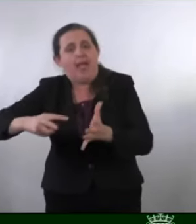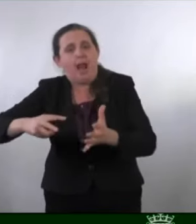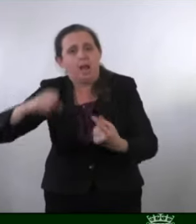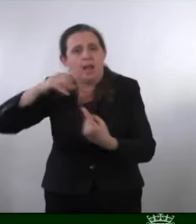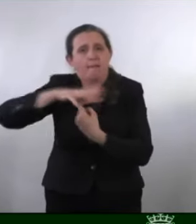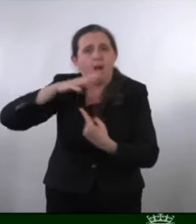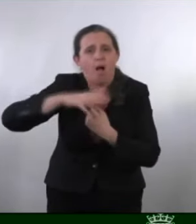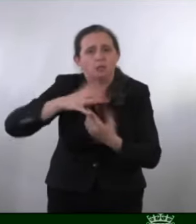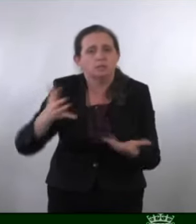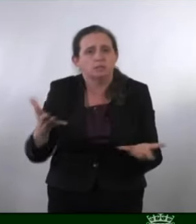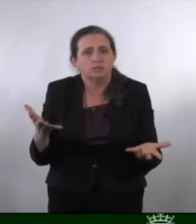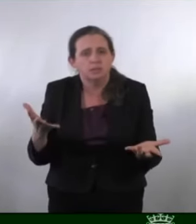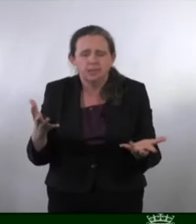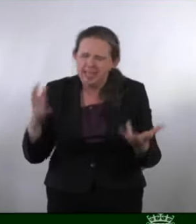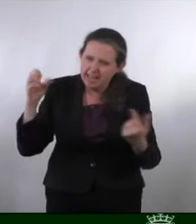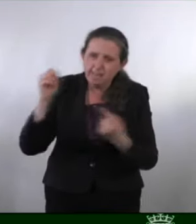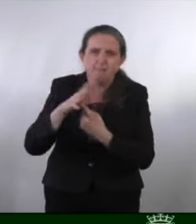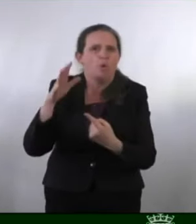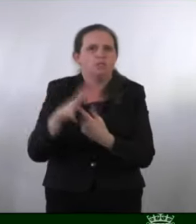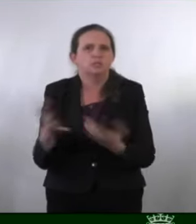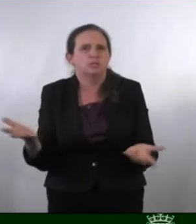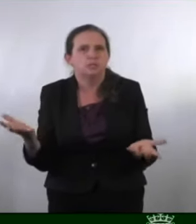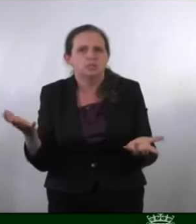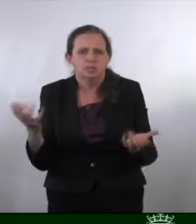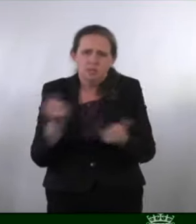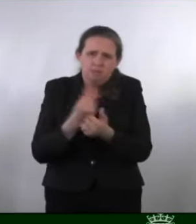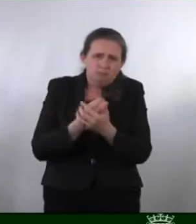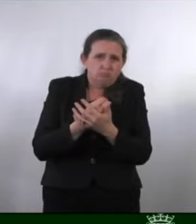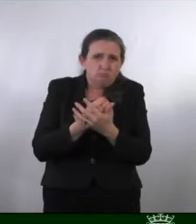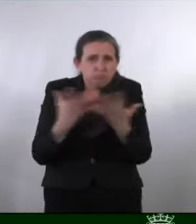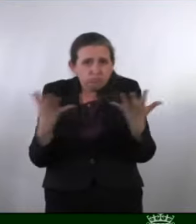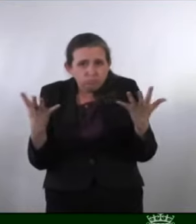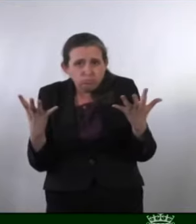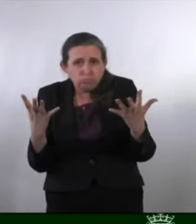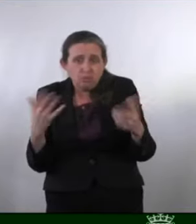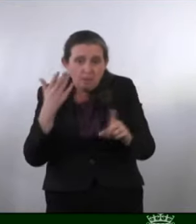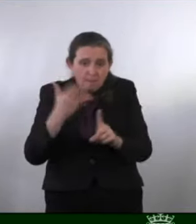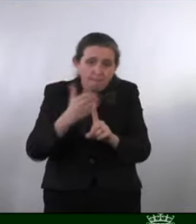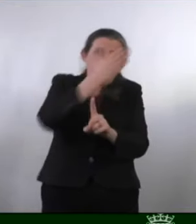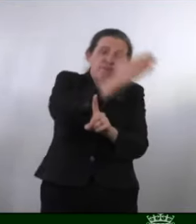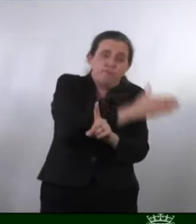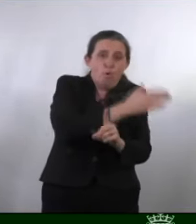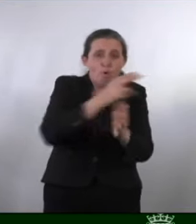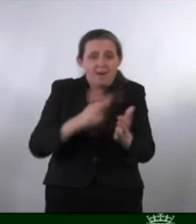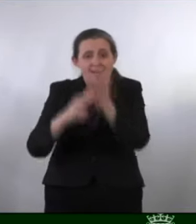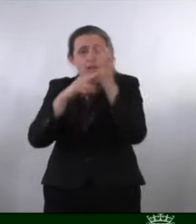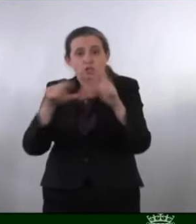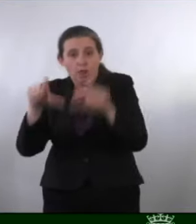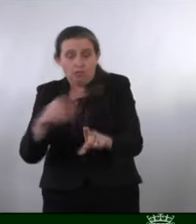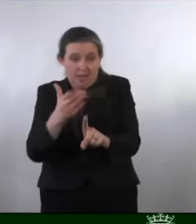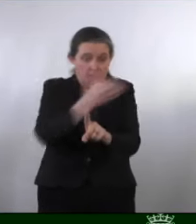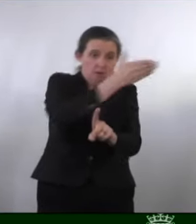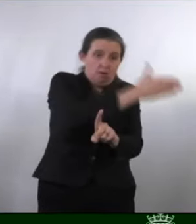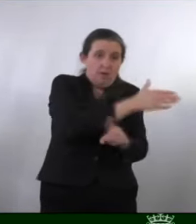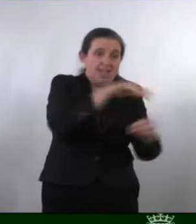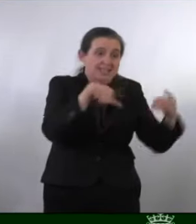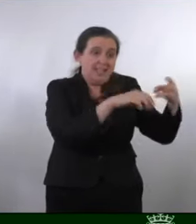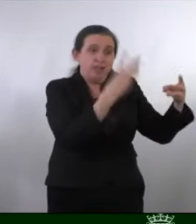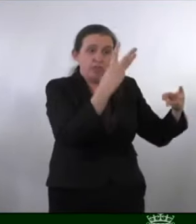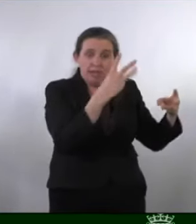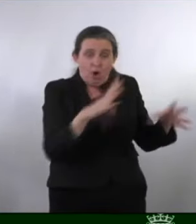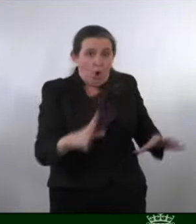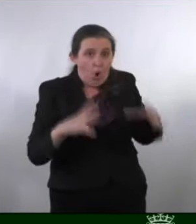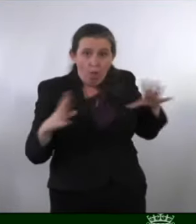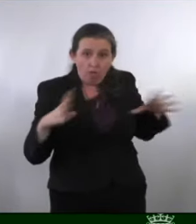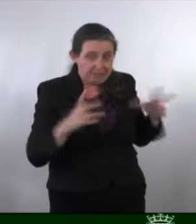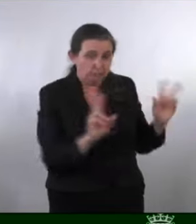important for the millions who were in restrictions before the national lockdown, because the message to them today seems to be you will